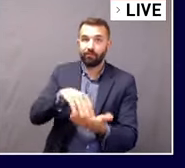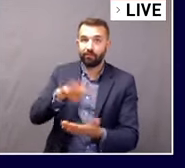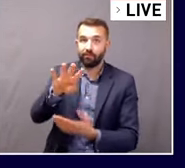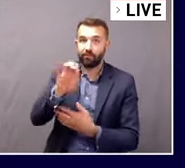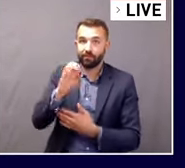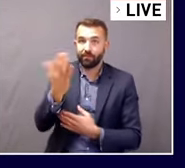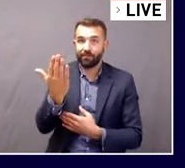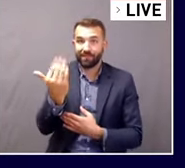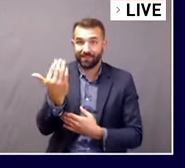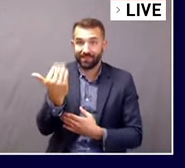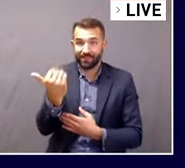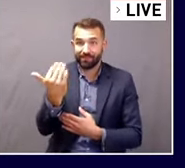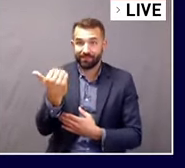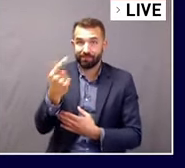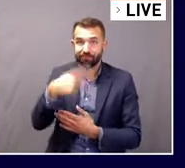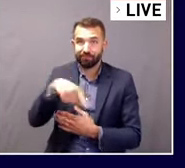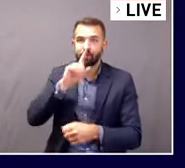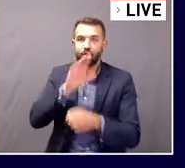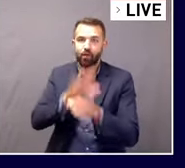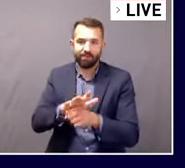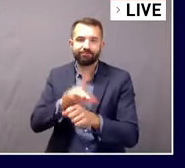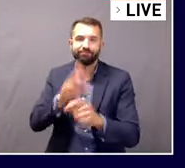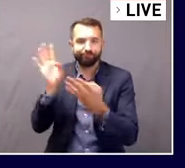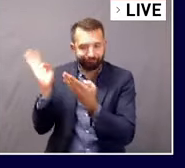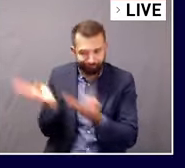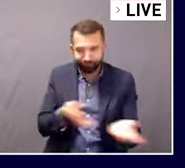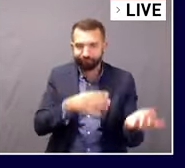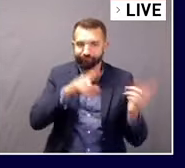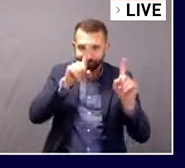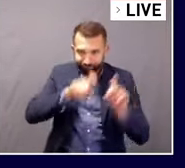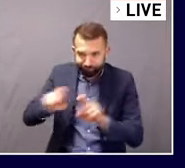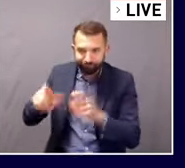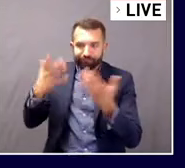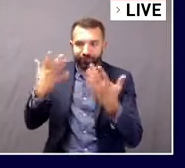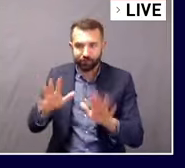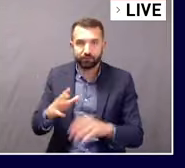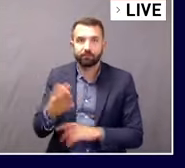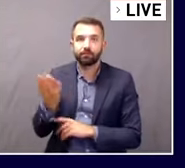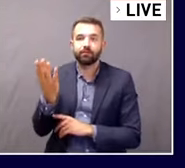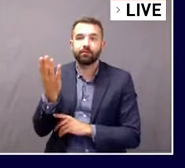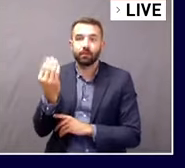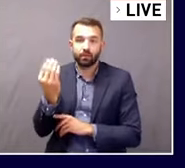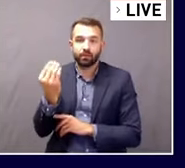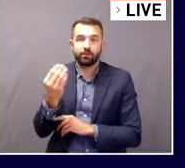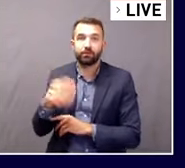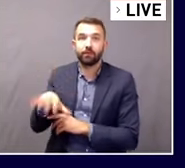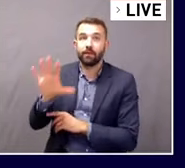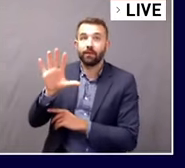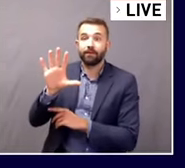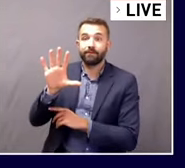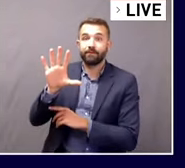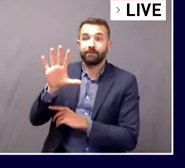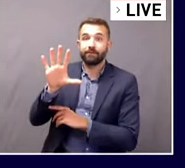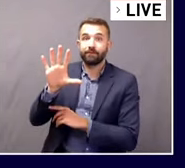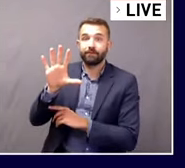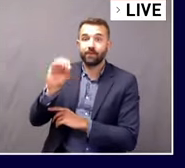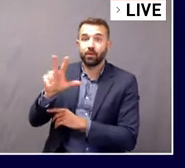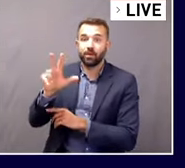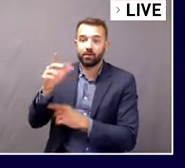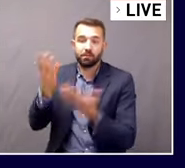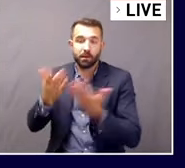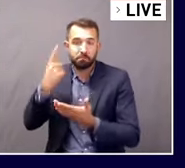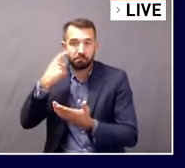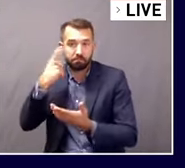4,415 are confirmed, an increase of 14, and 503 are probable, an increase of 1 case since